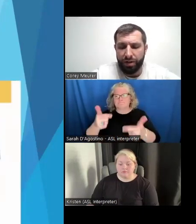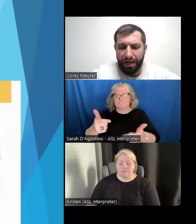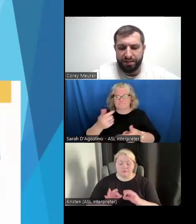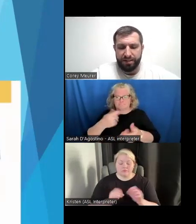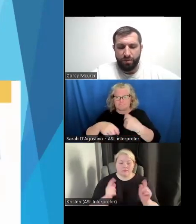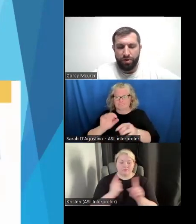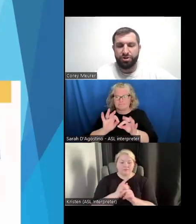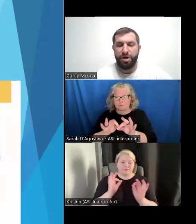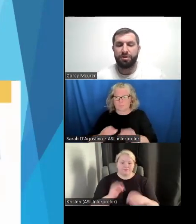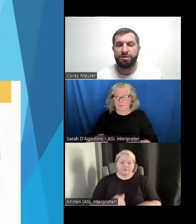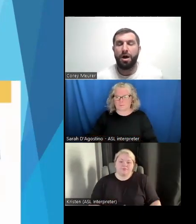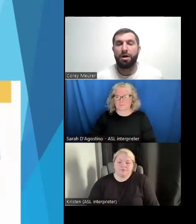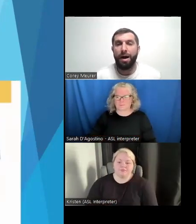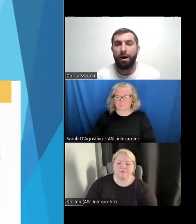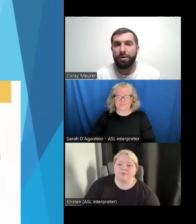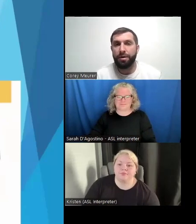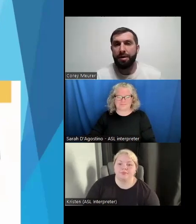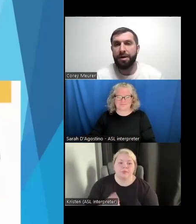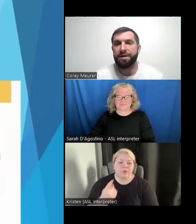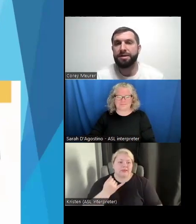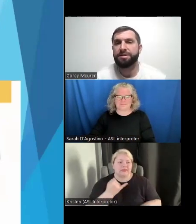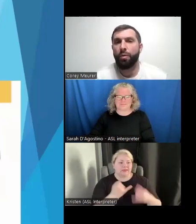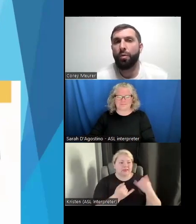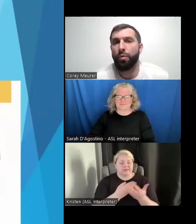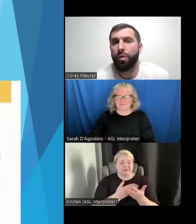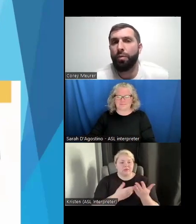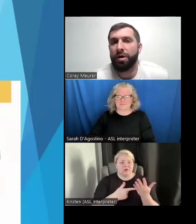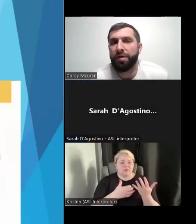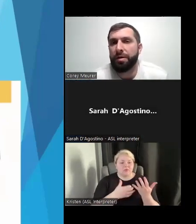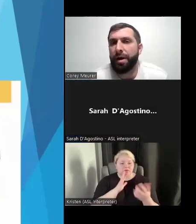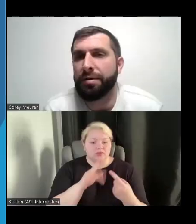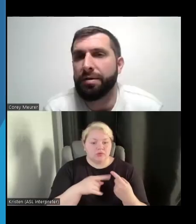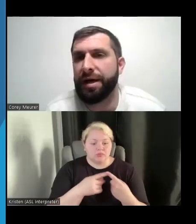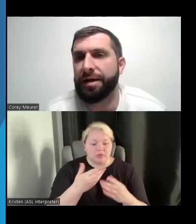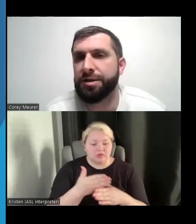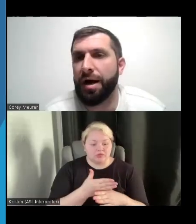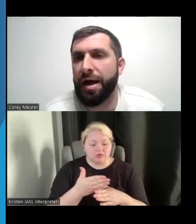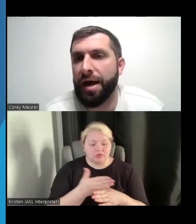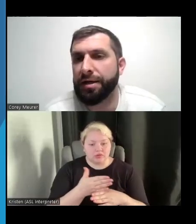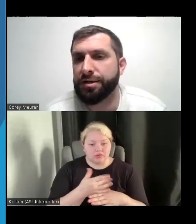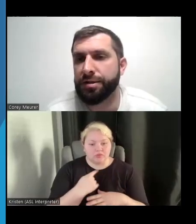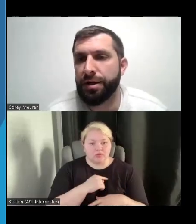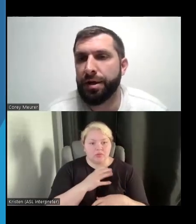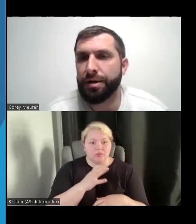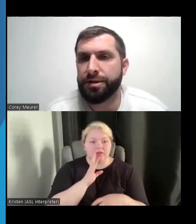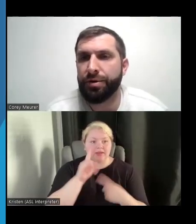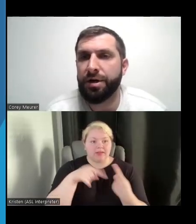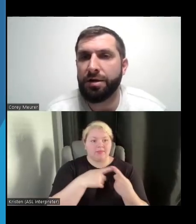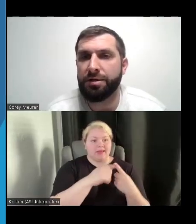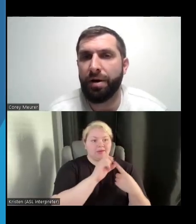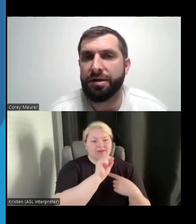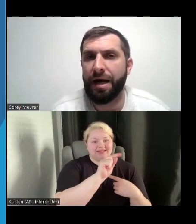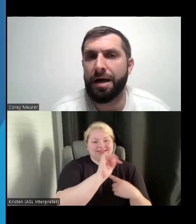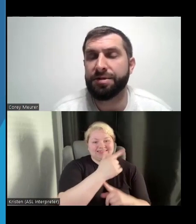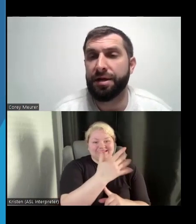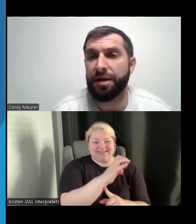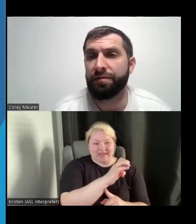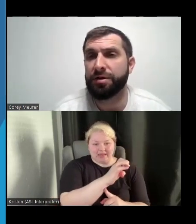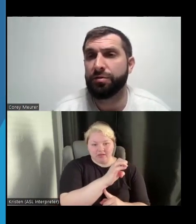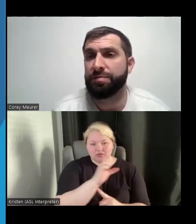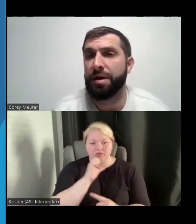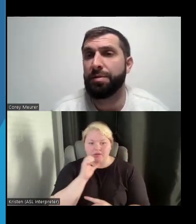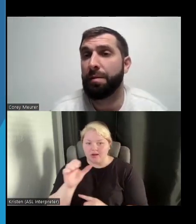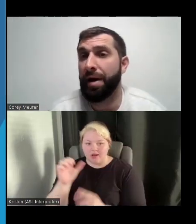One of the last things I want to share and talk about is we want to think about stage, not age. So we talked about at times